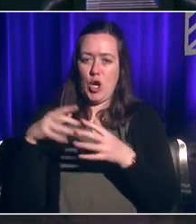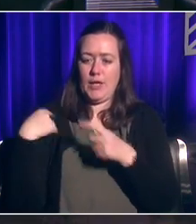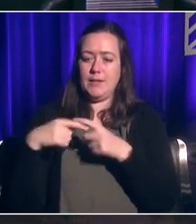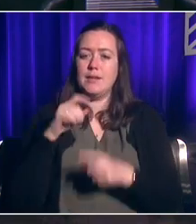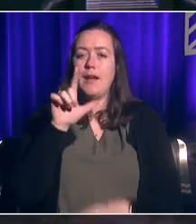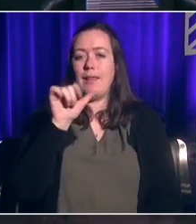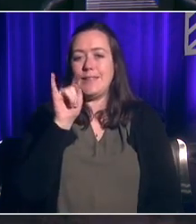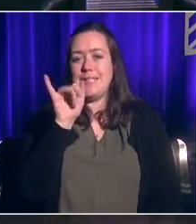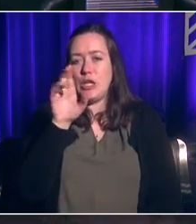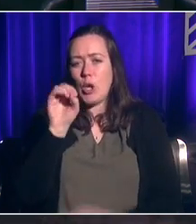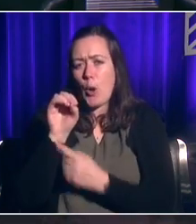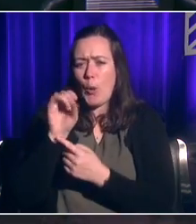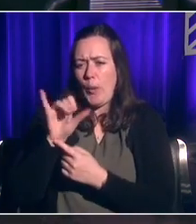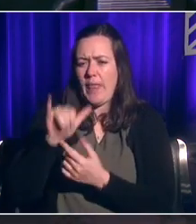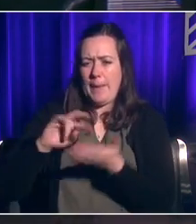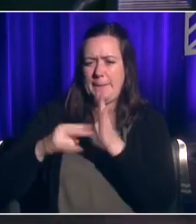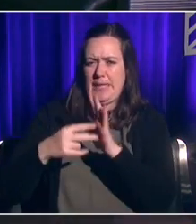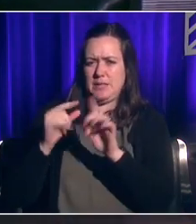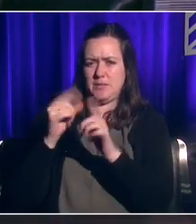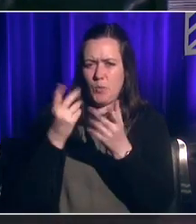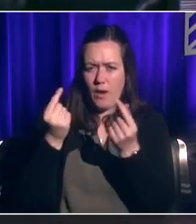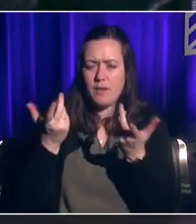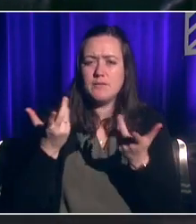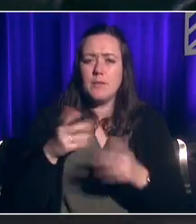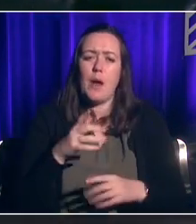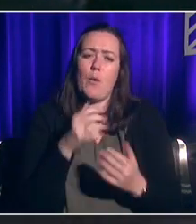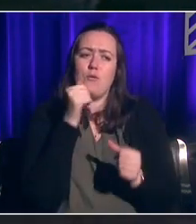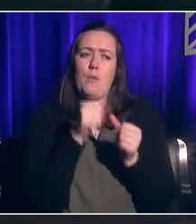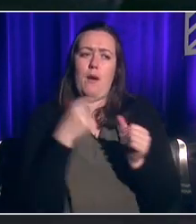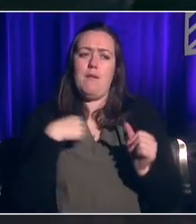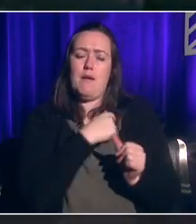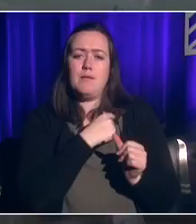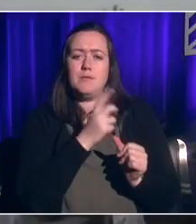I want to remind ourselves where we've been.